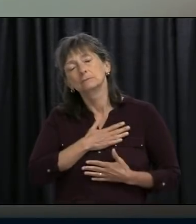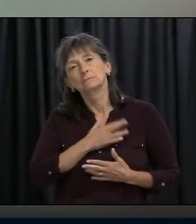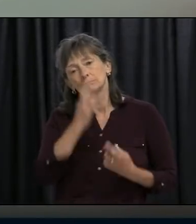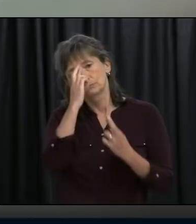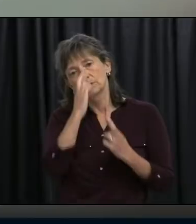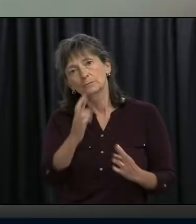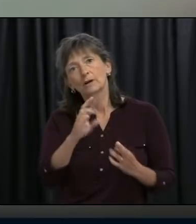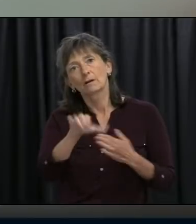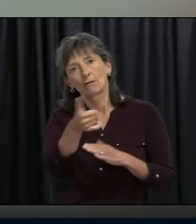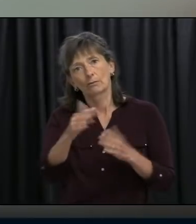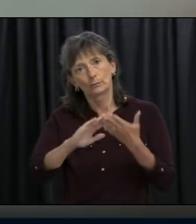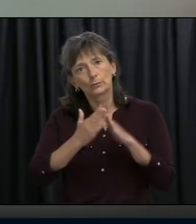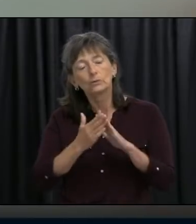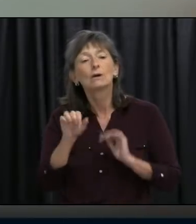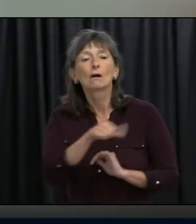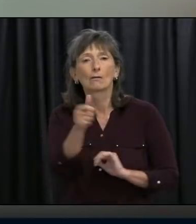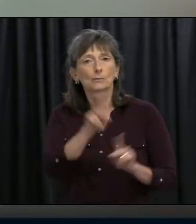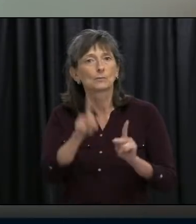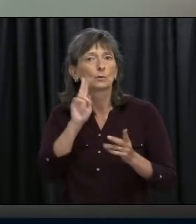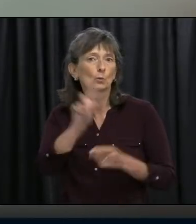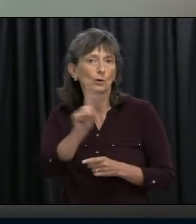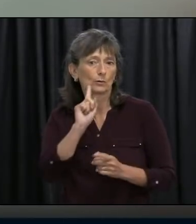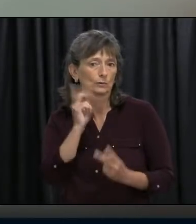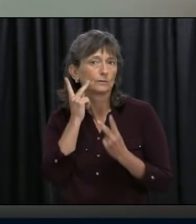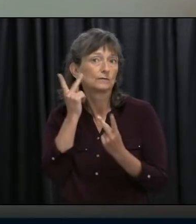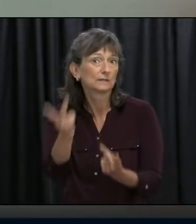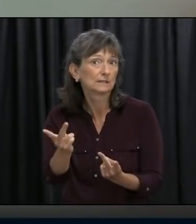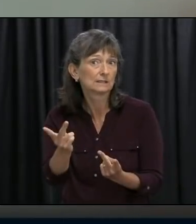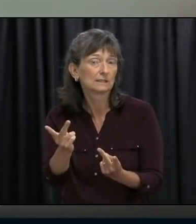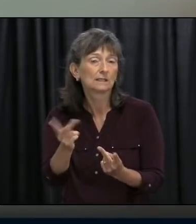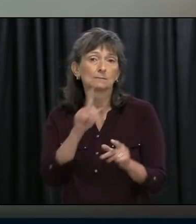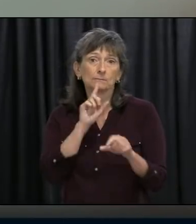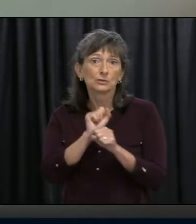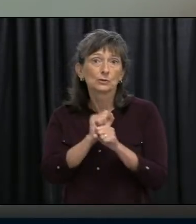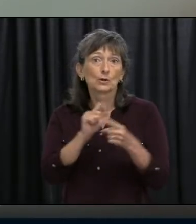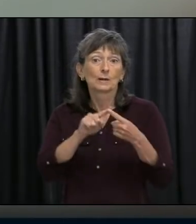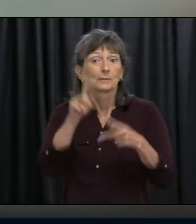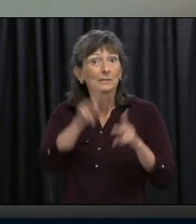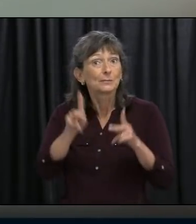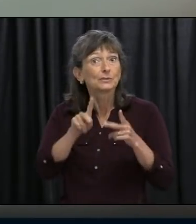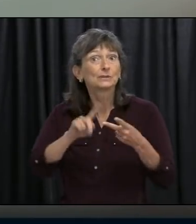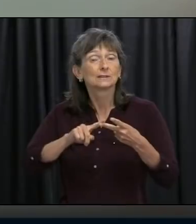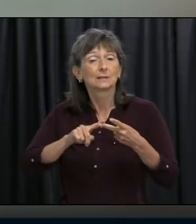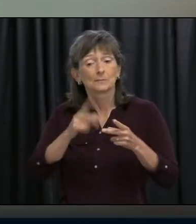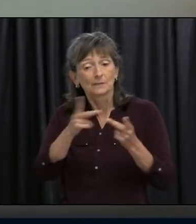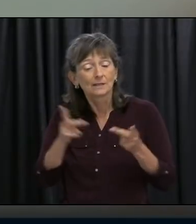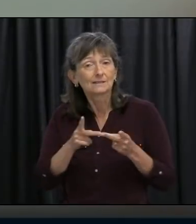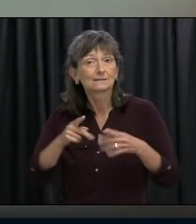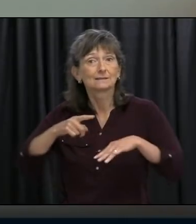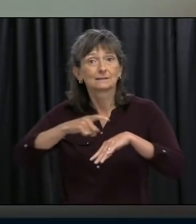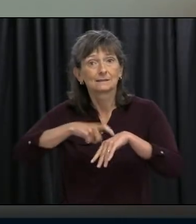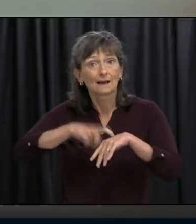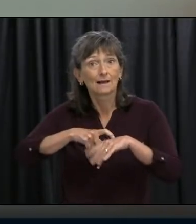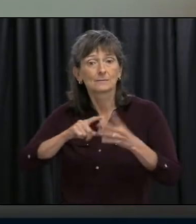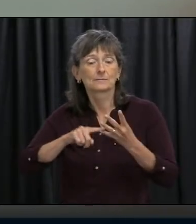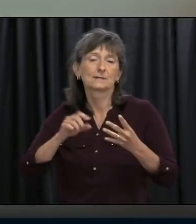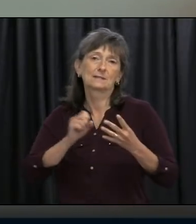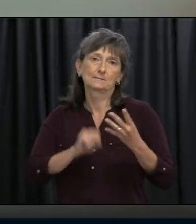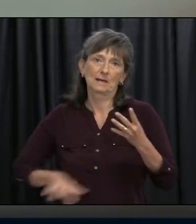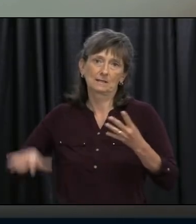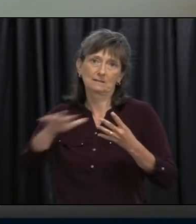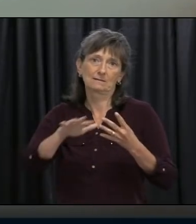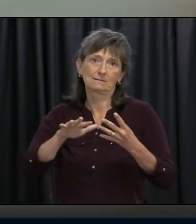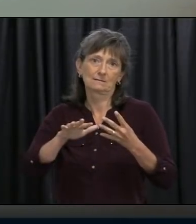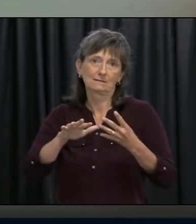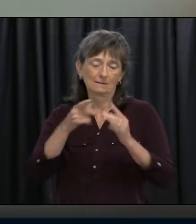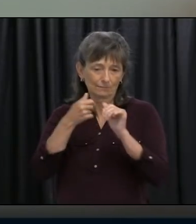of local residents, and let the 4 words people, space, time, and place guide you in your travels.